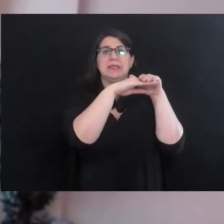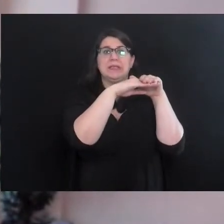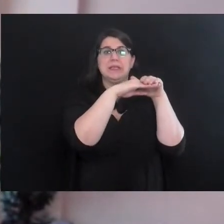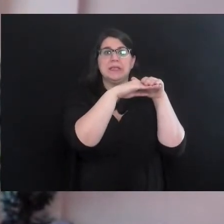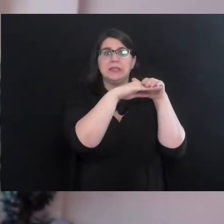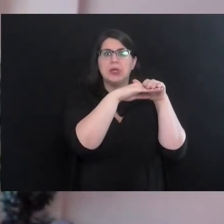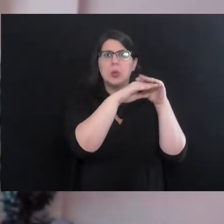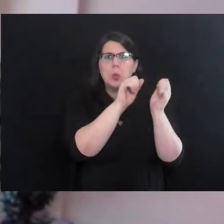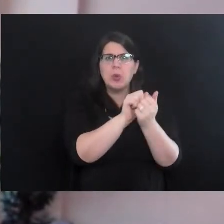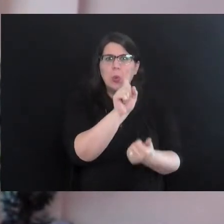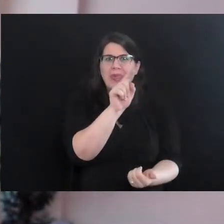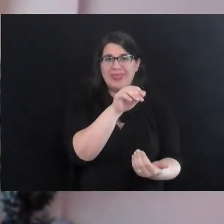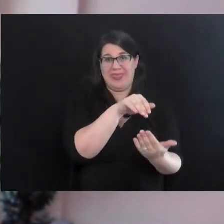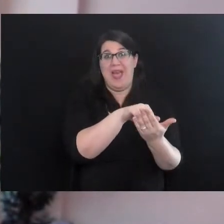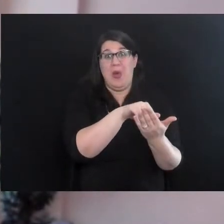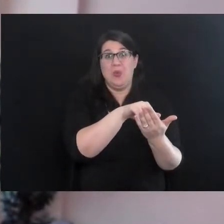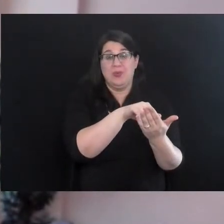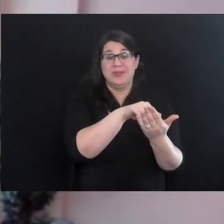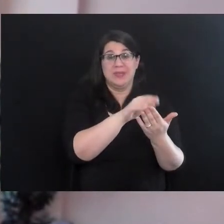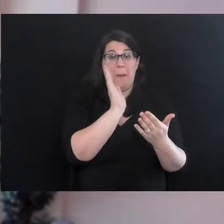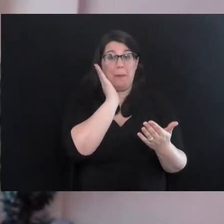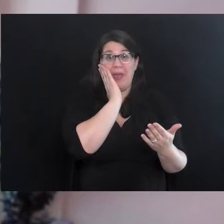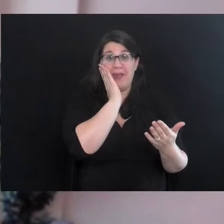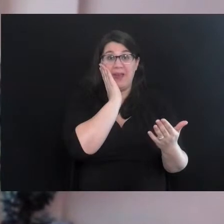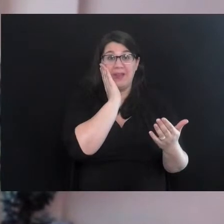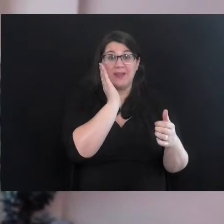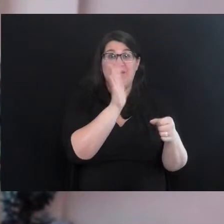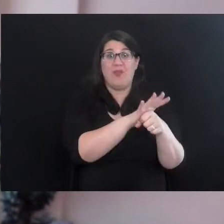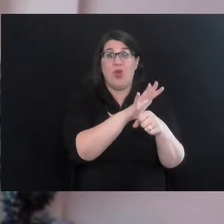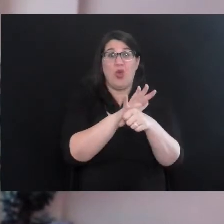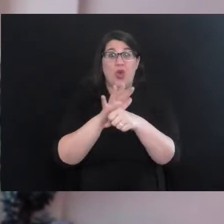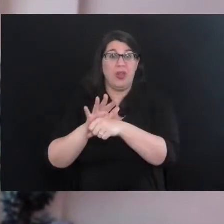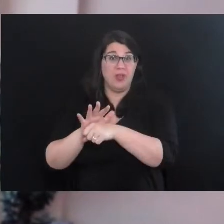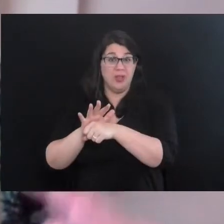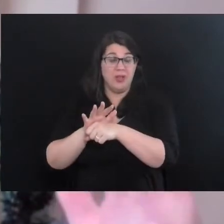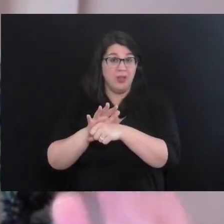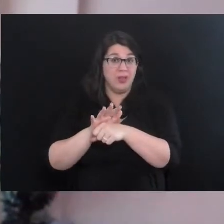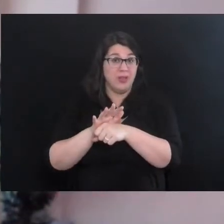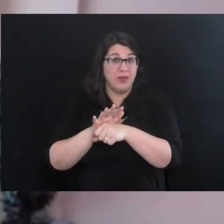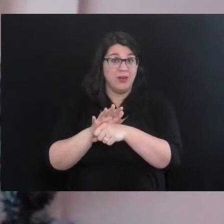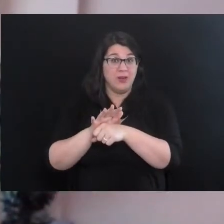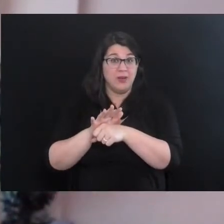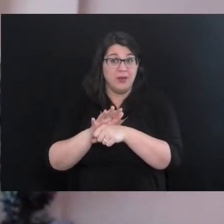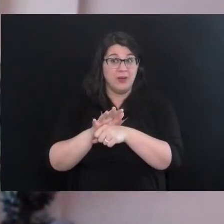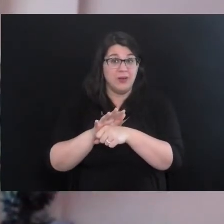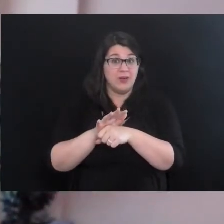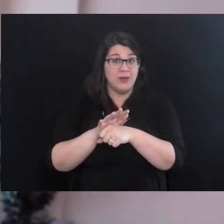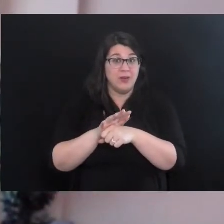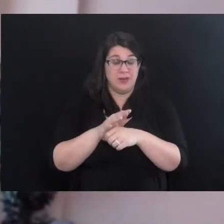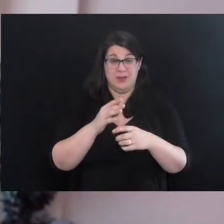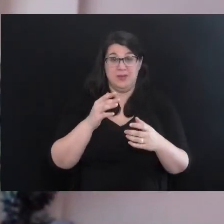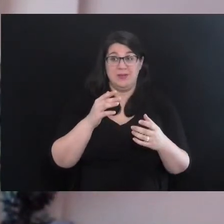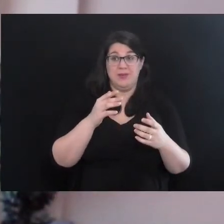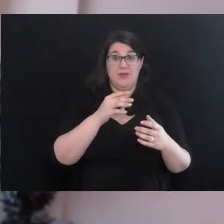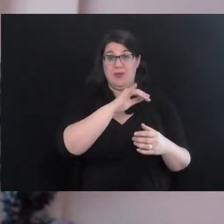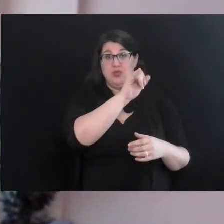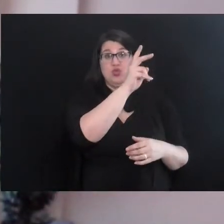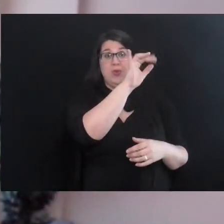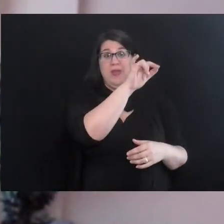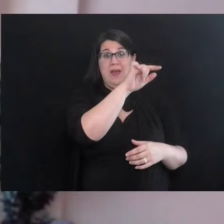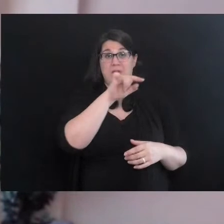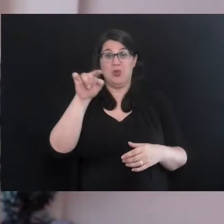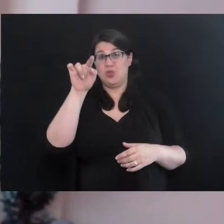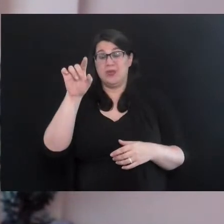had 1,000-bed capacity in our hospitals from the July nadir to the surge that we saw on September